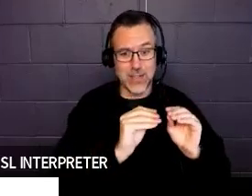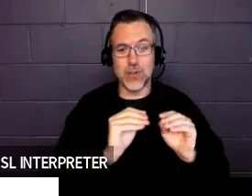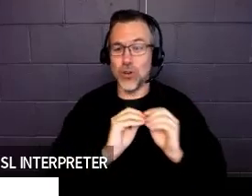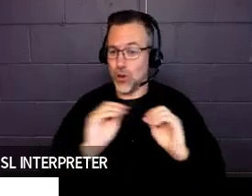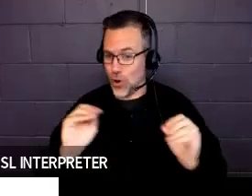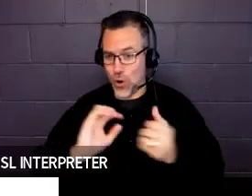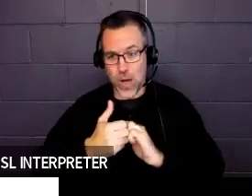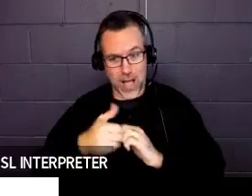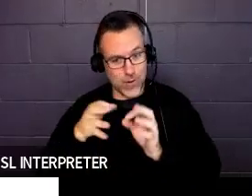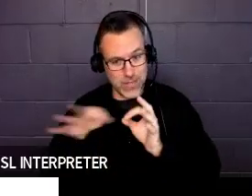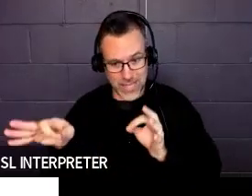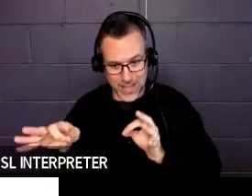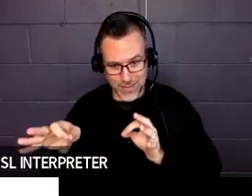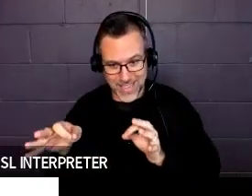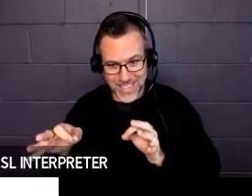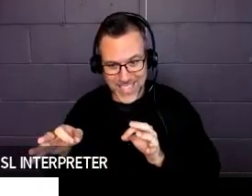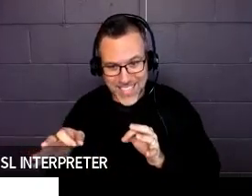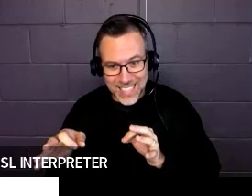good.